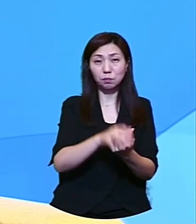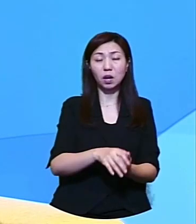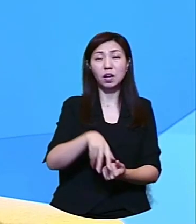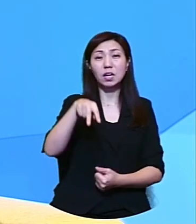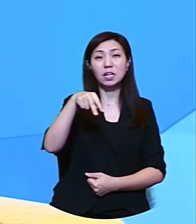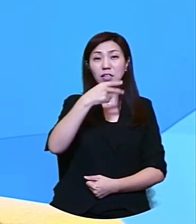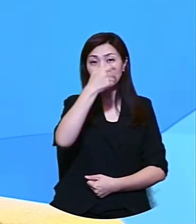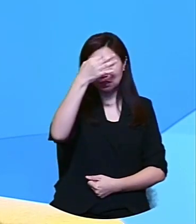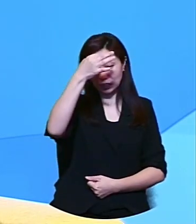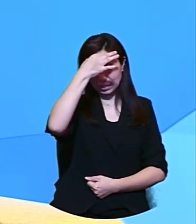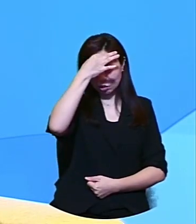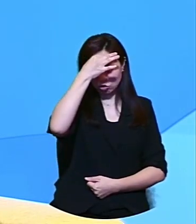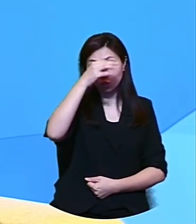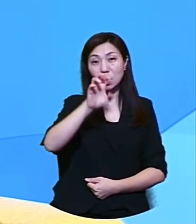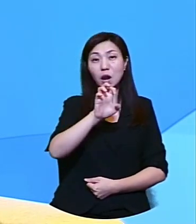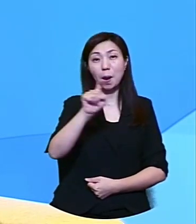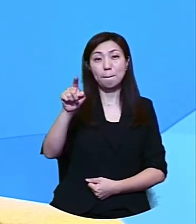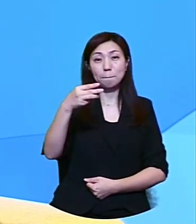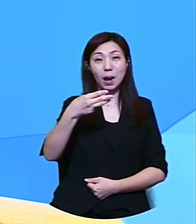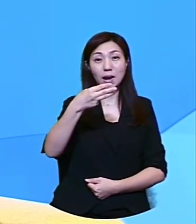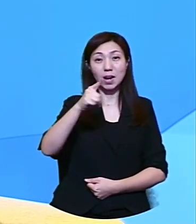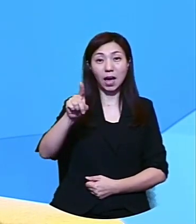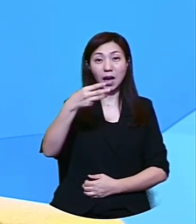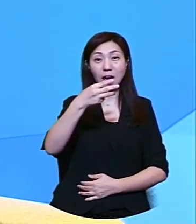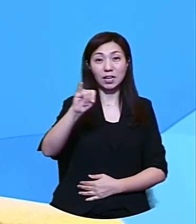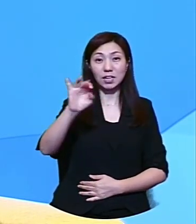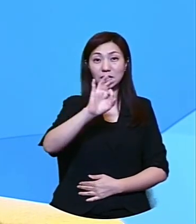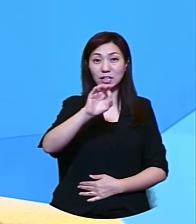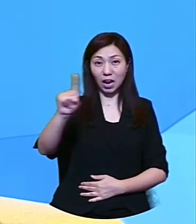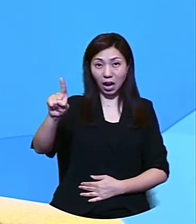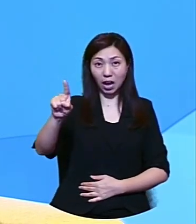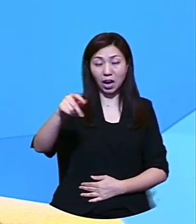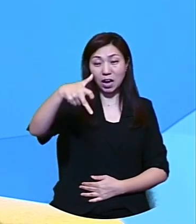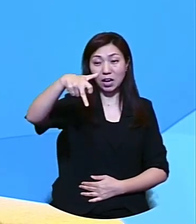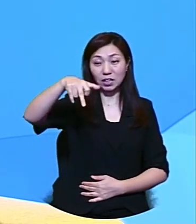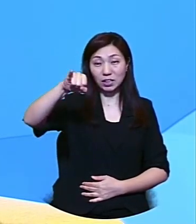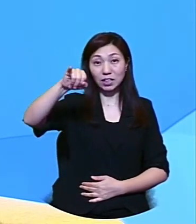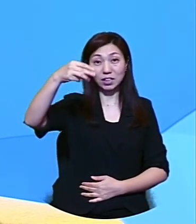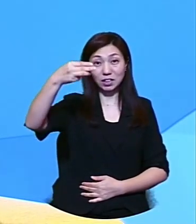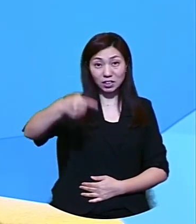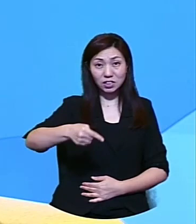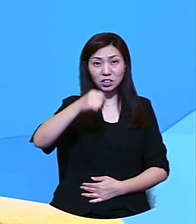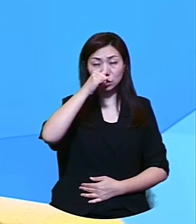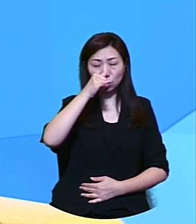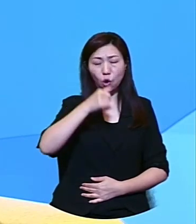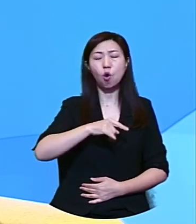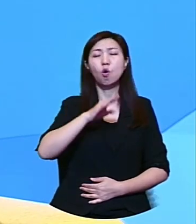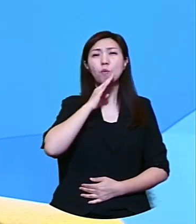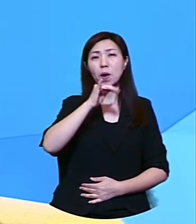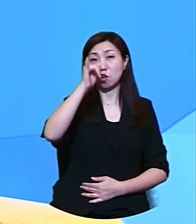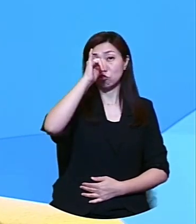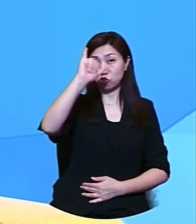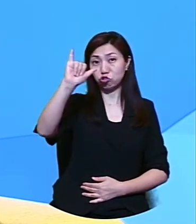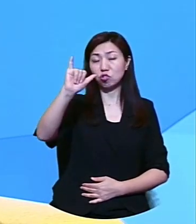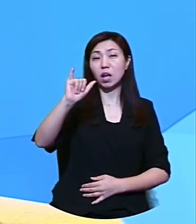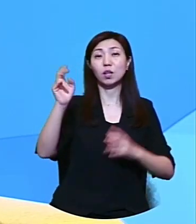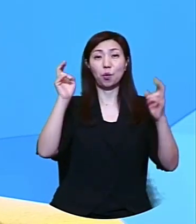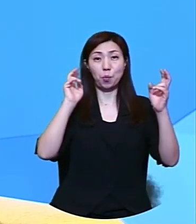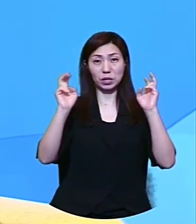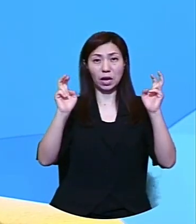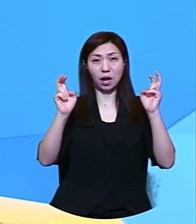The small company, but very capable company, the name of Noel, has invented some kind of